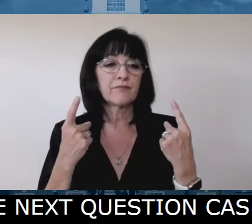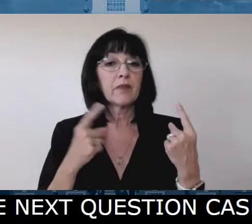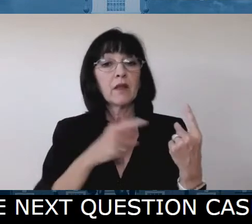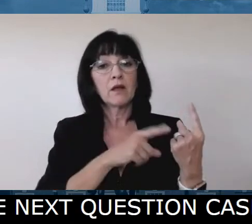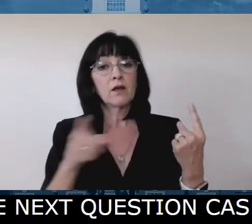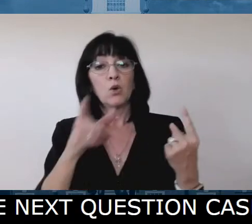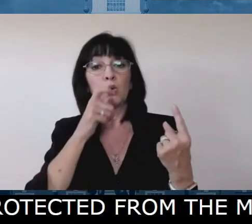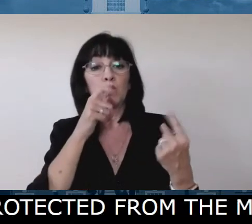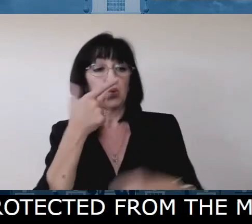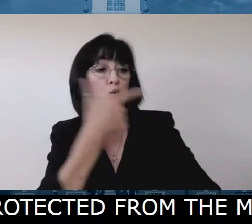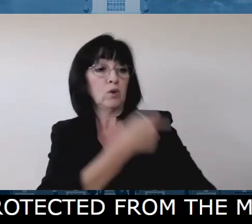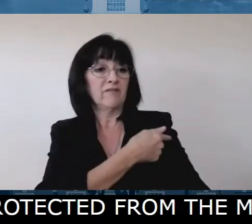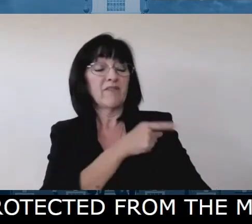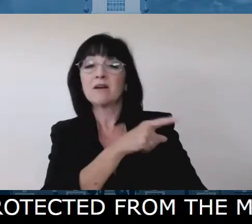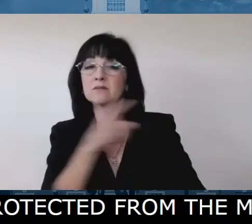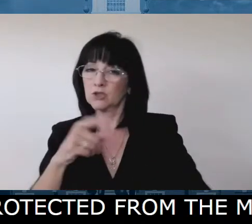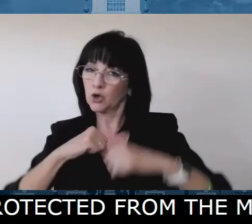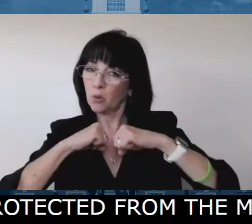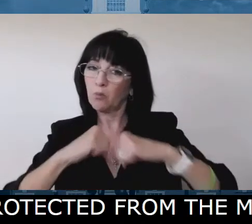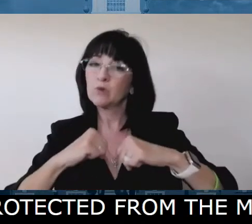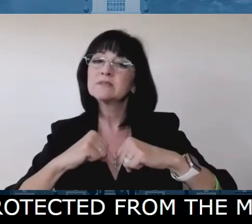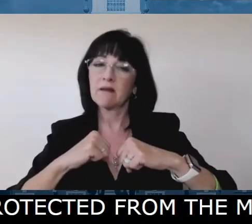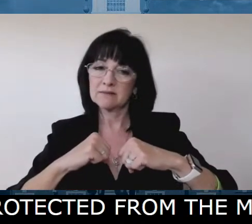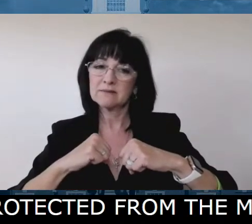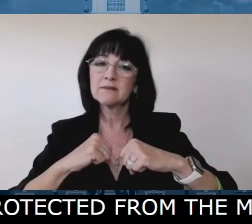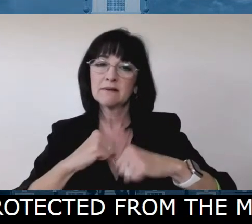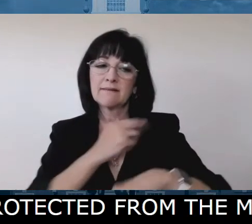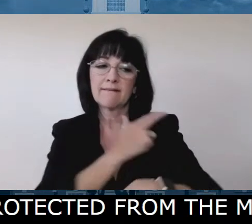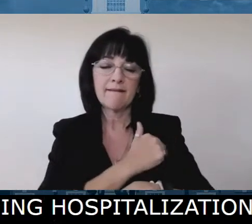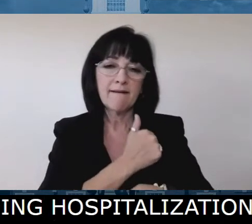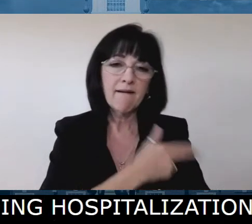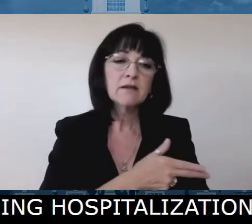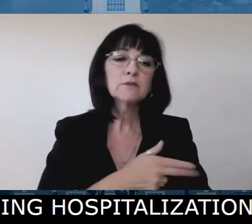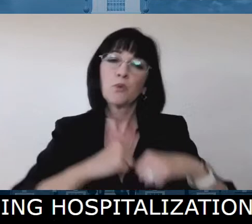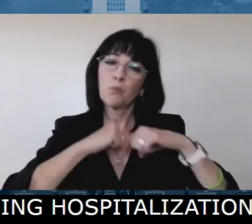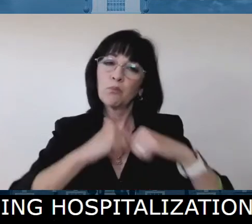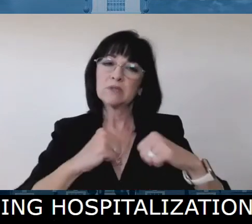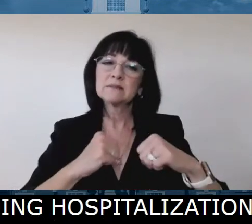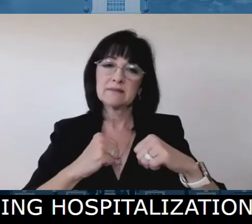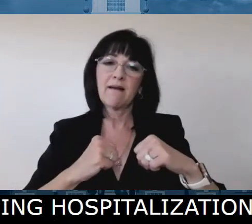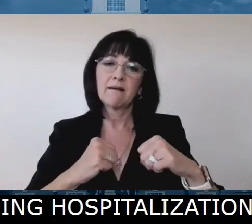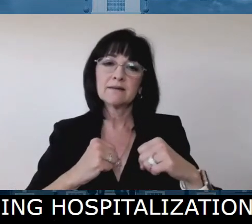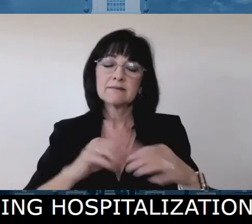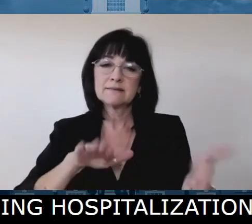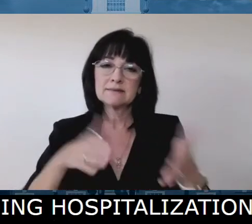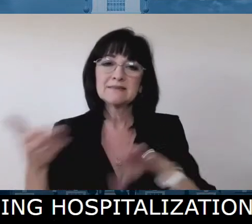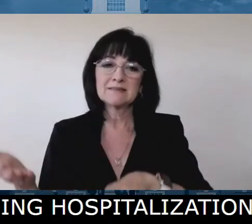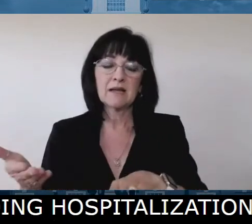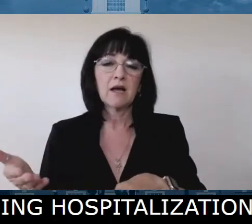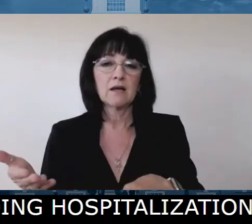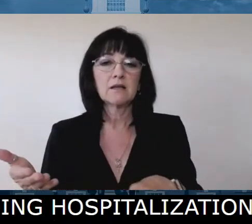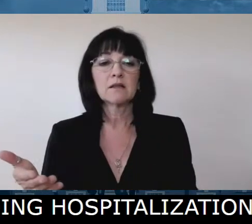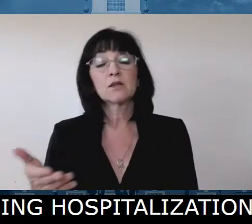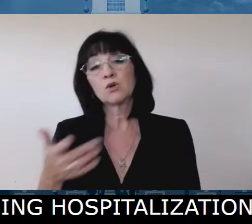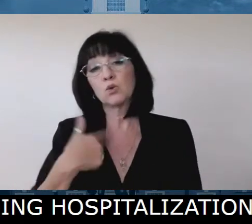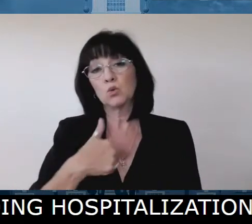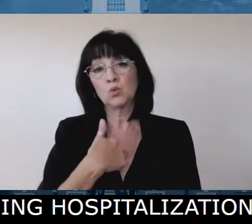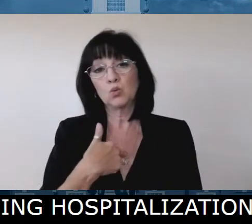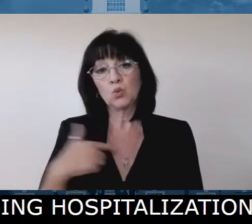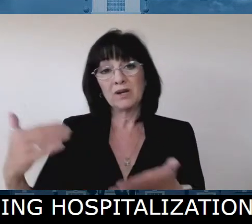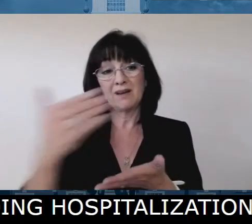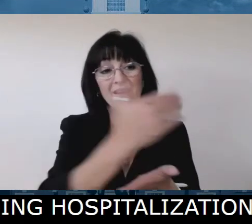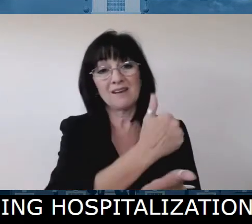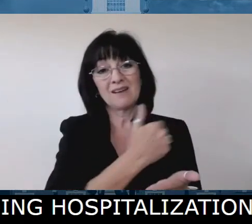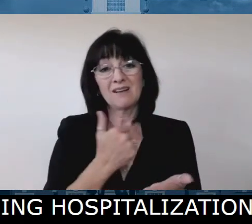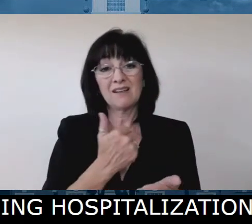and deaths. We haven't been collecting age on hospitalization, but we are looking into